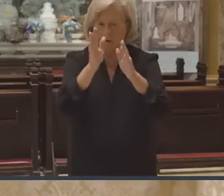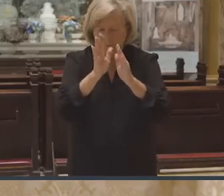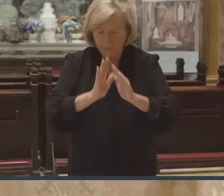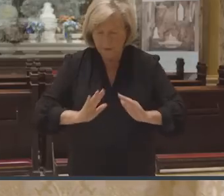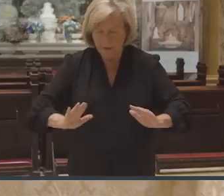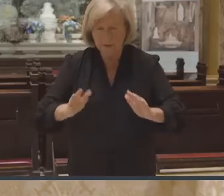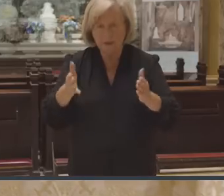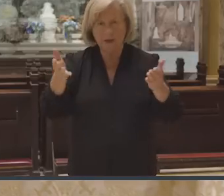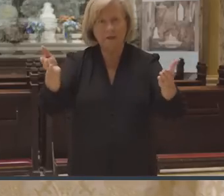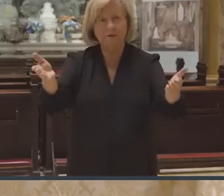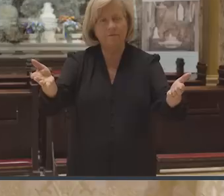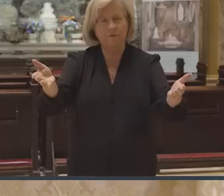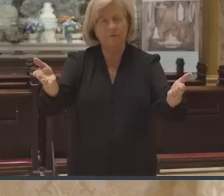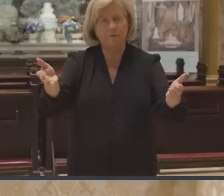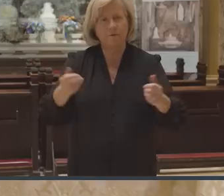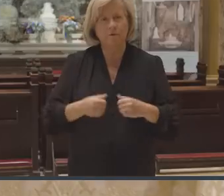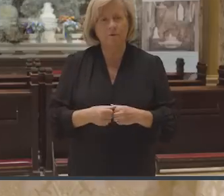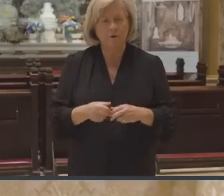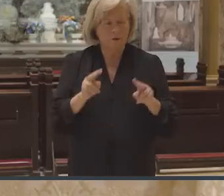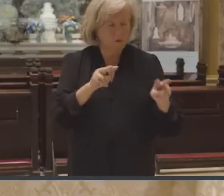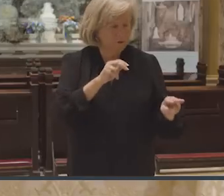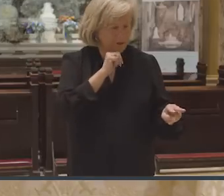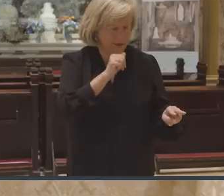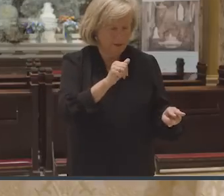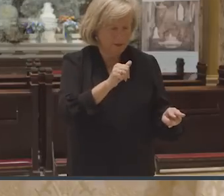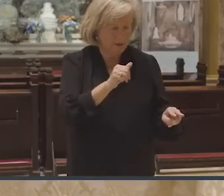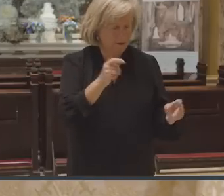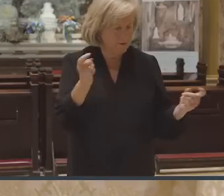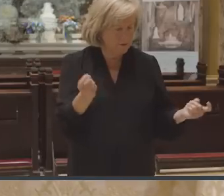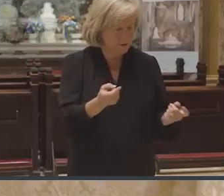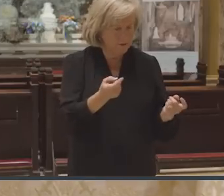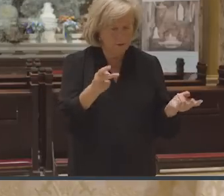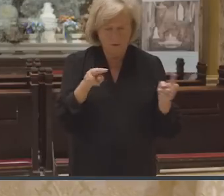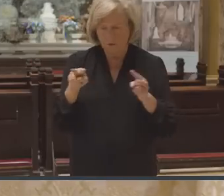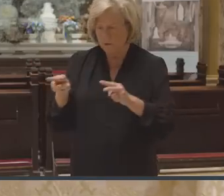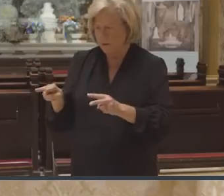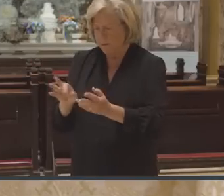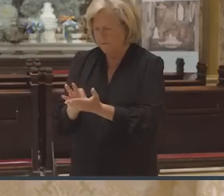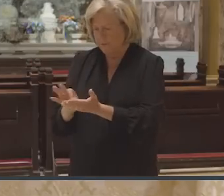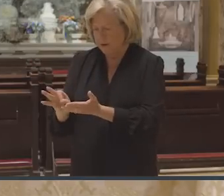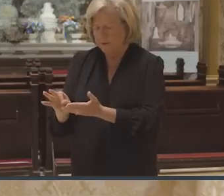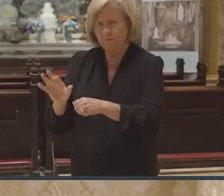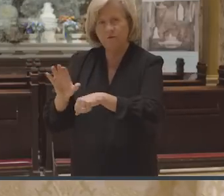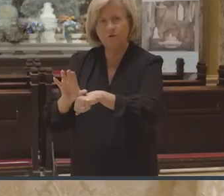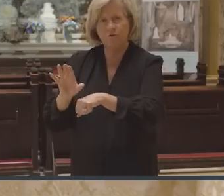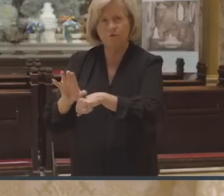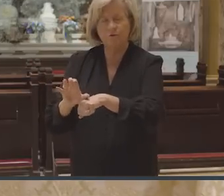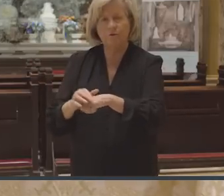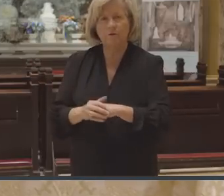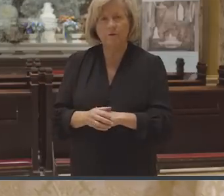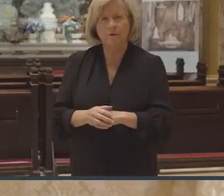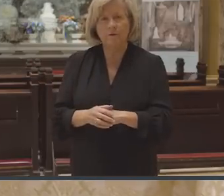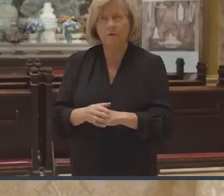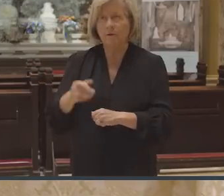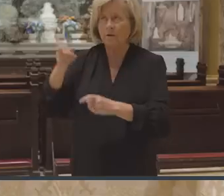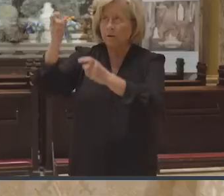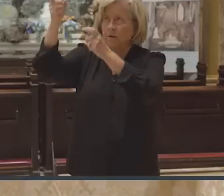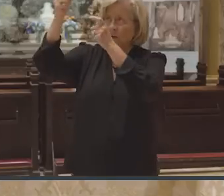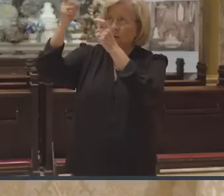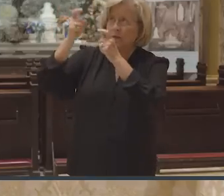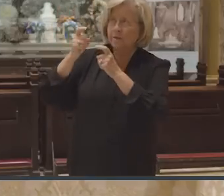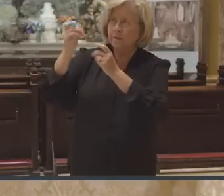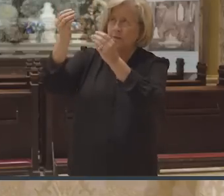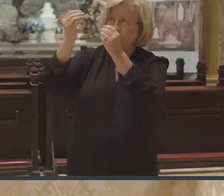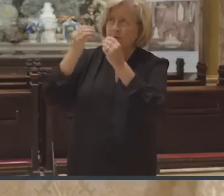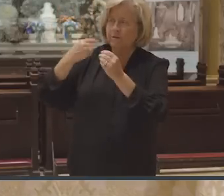leave you, my peace I give you, look not on our sins, but on the faith of your church, and graciously grant her